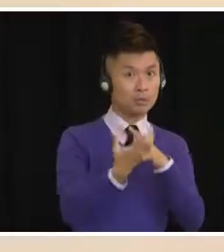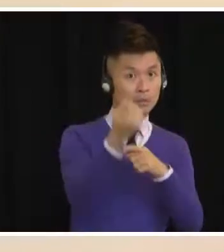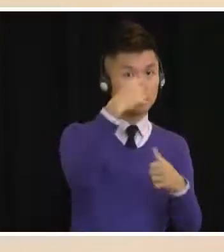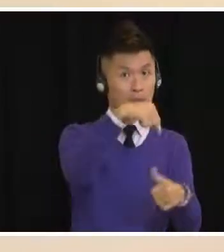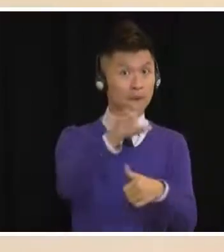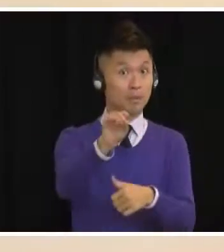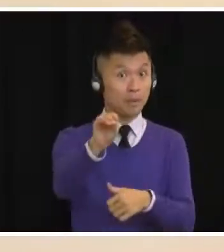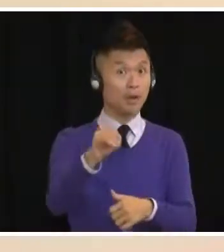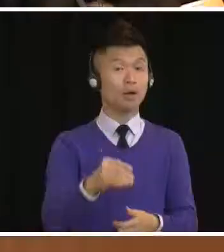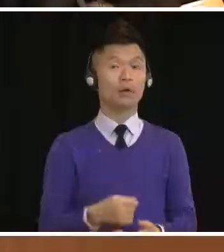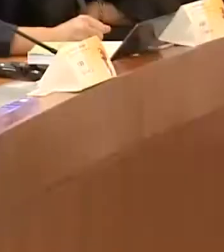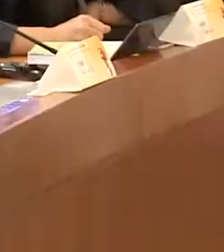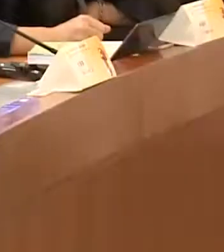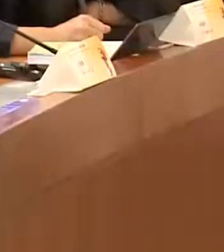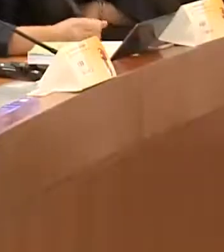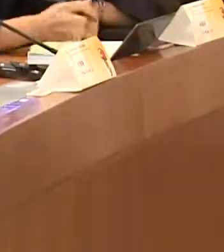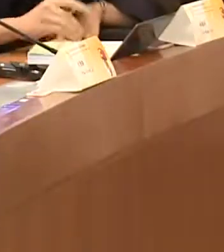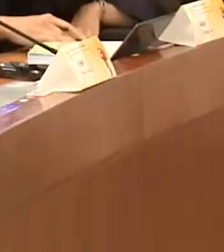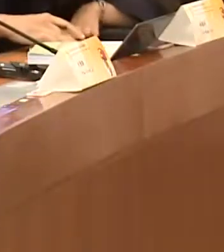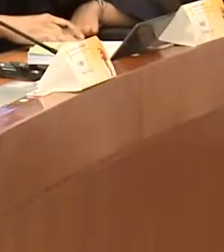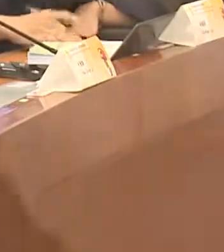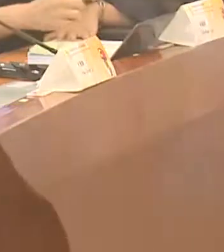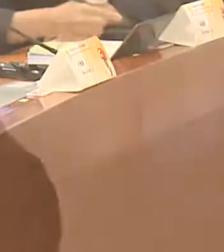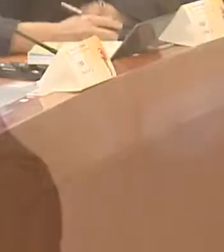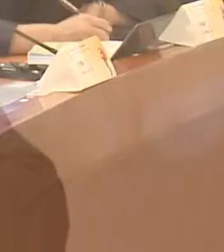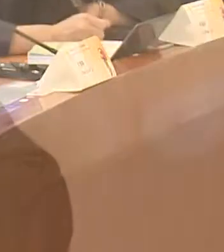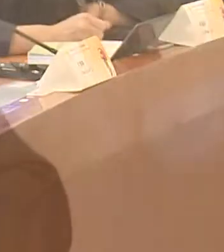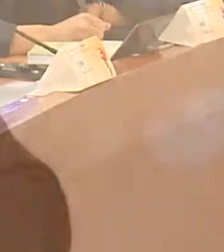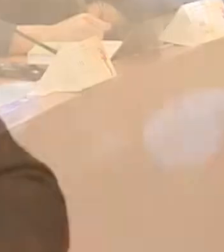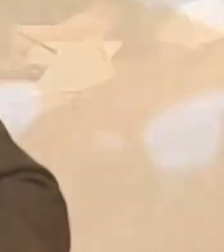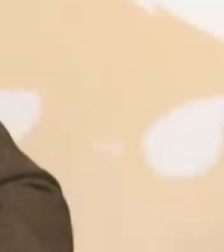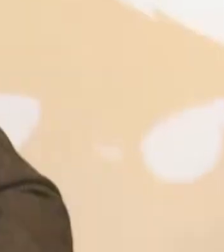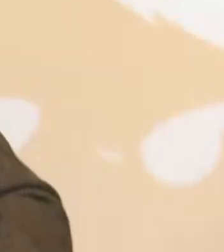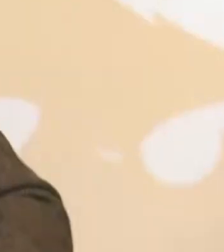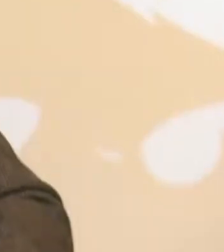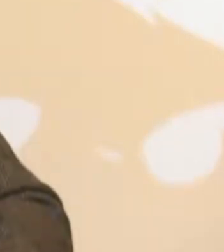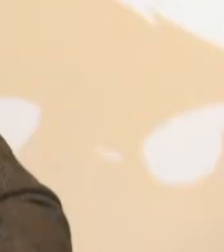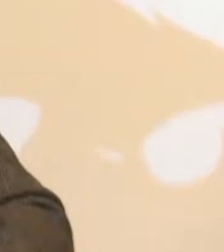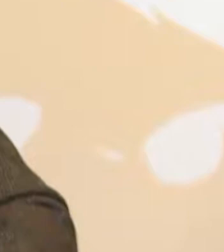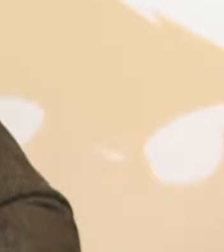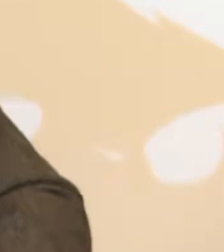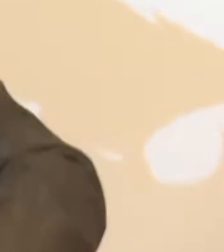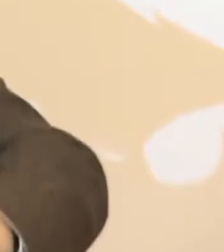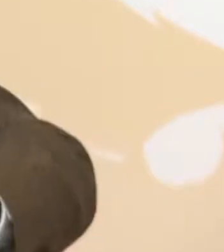Thank you, Ms. Lundy. Other members of the committee, questions?